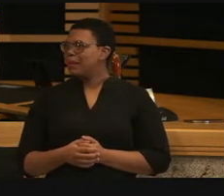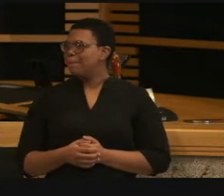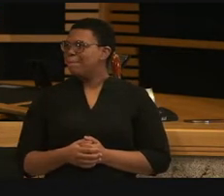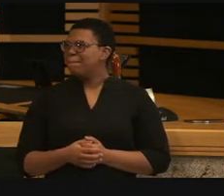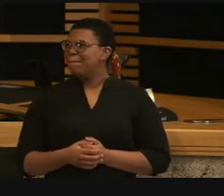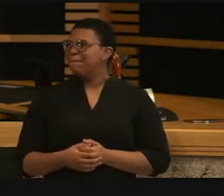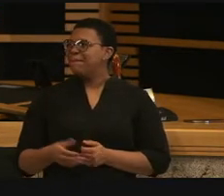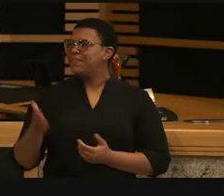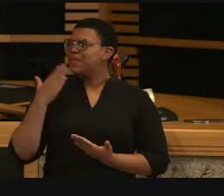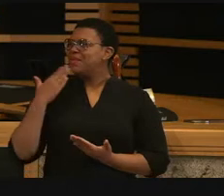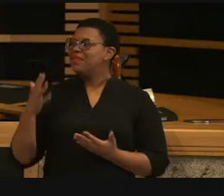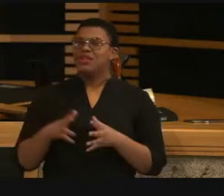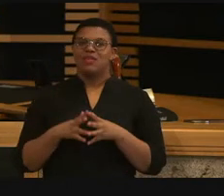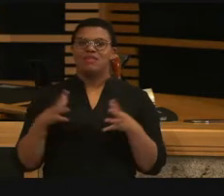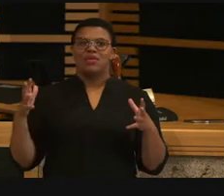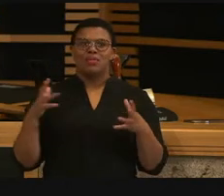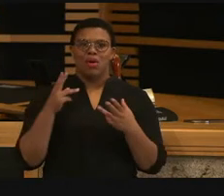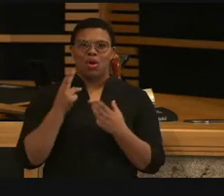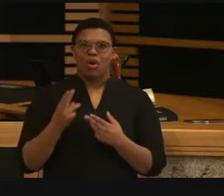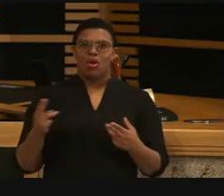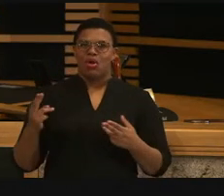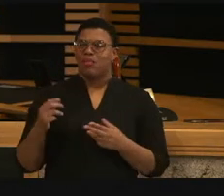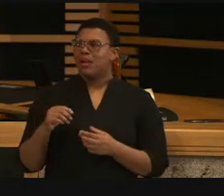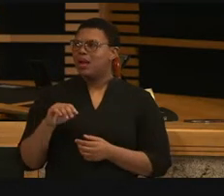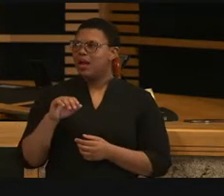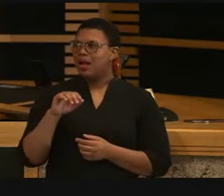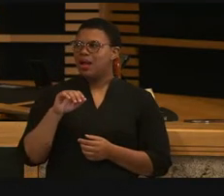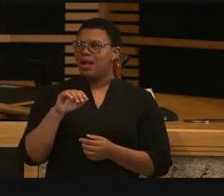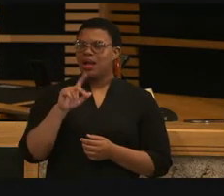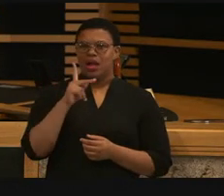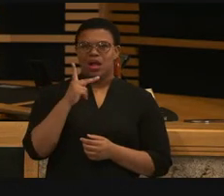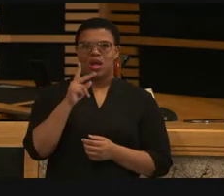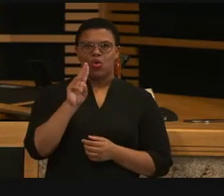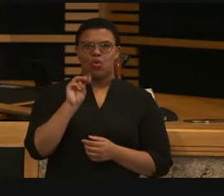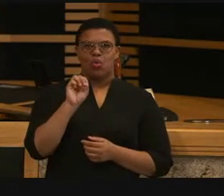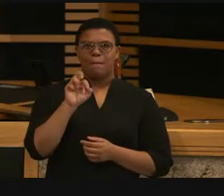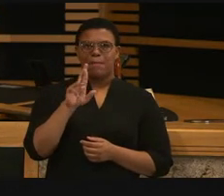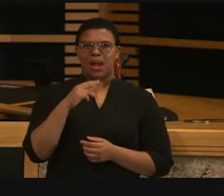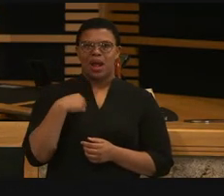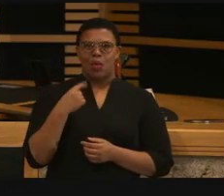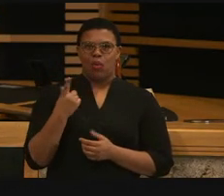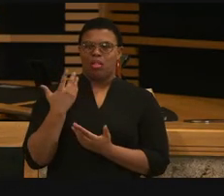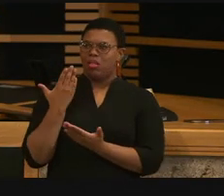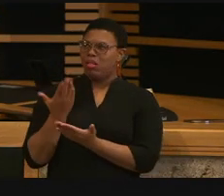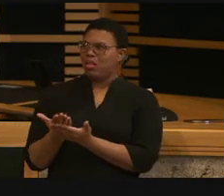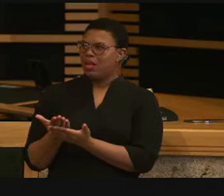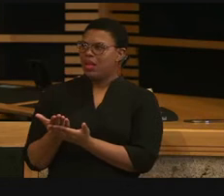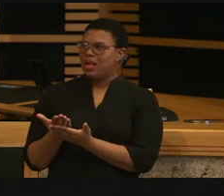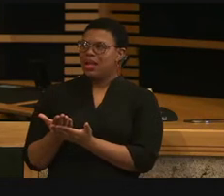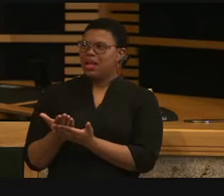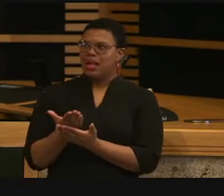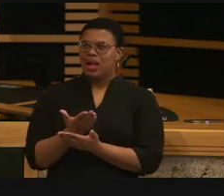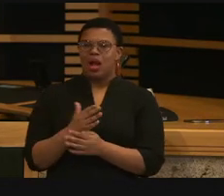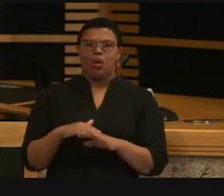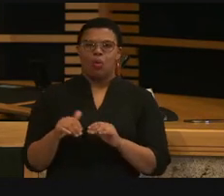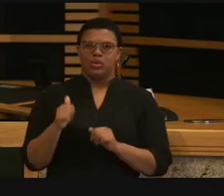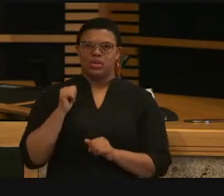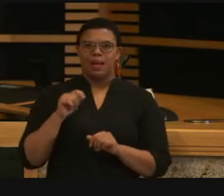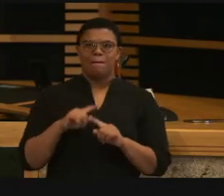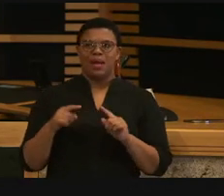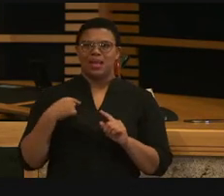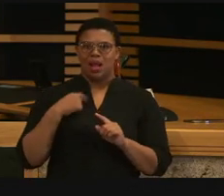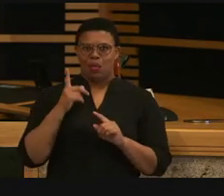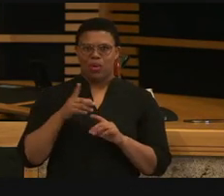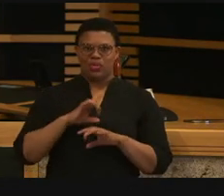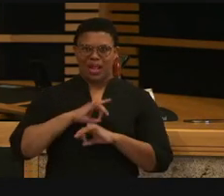Thank you very much, Honorable Anil Kumar. I won't put this motion also, but let me